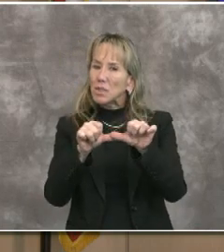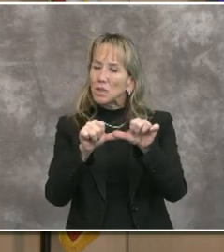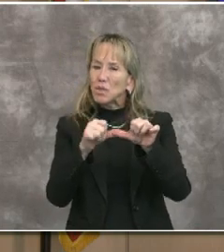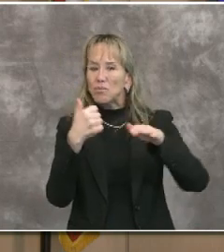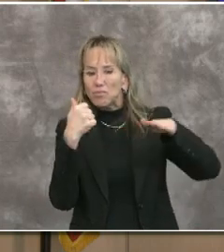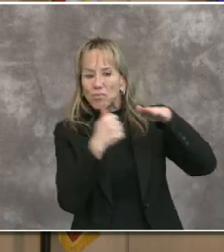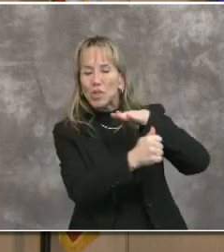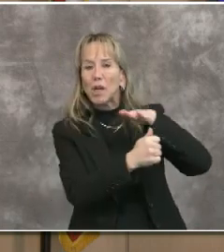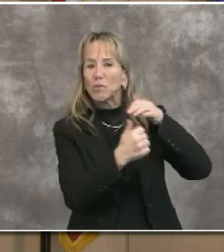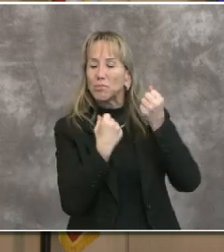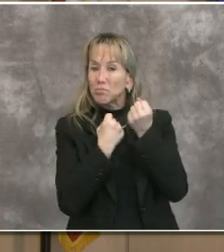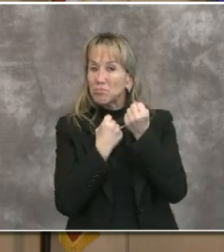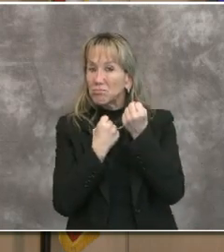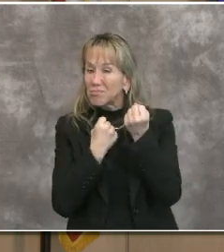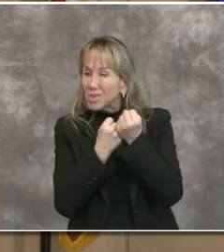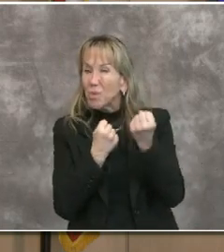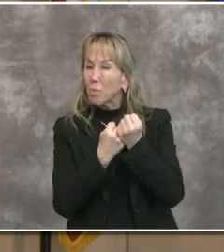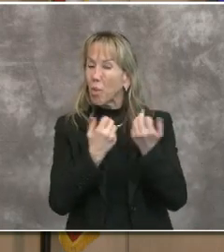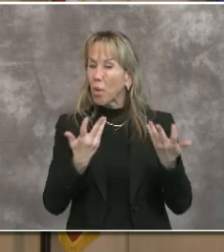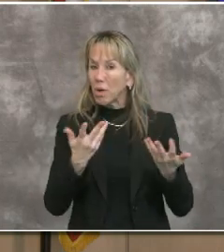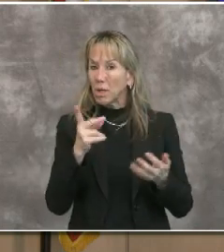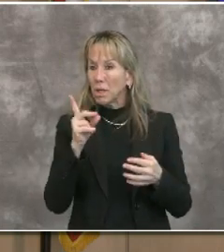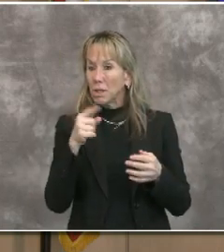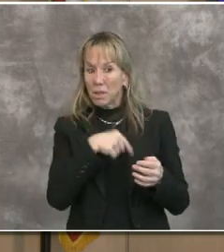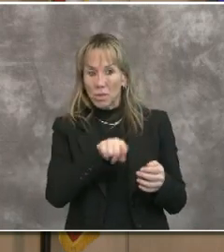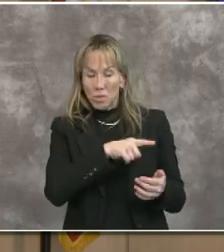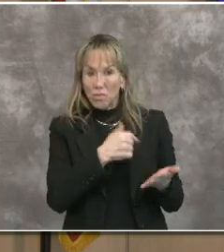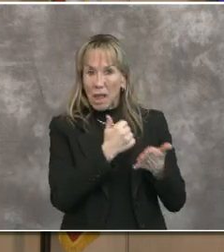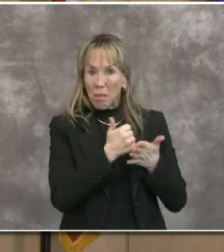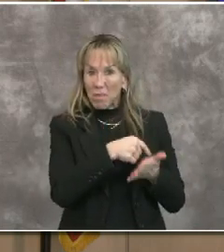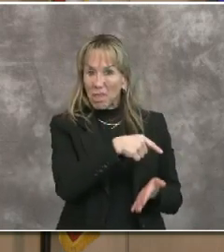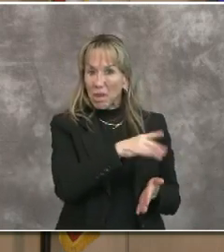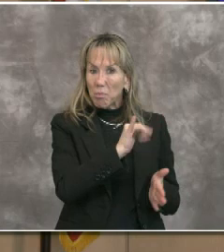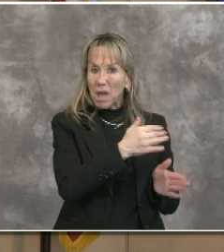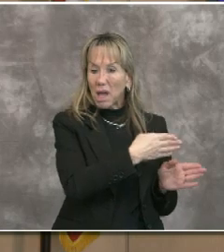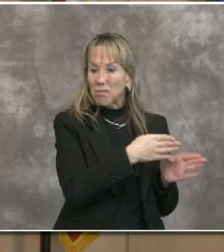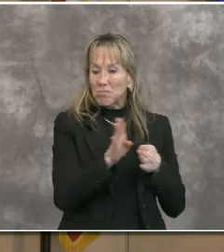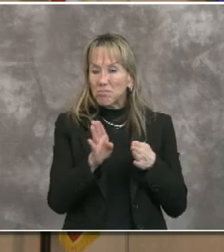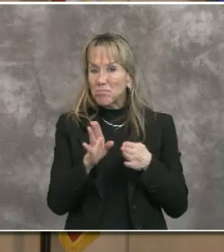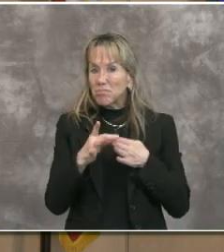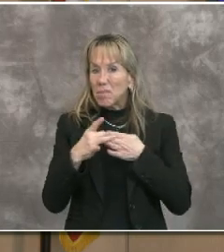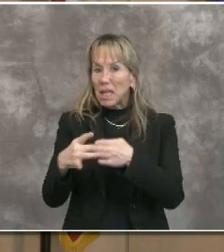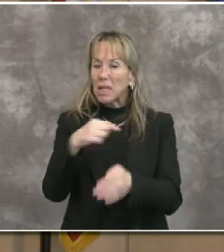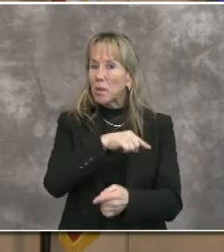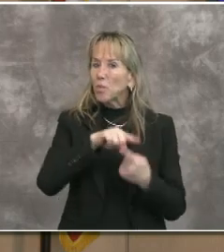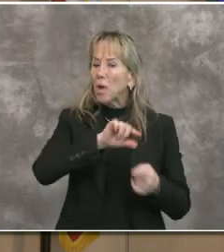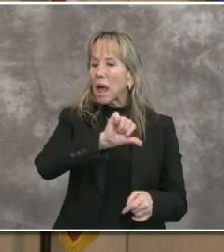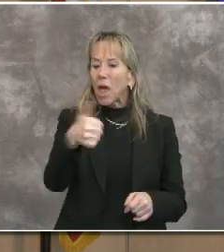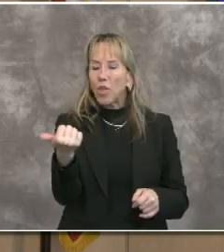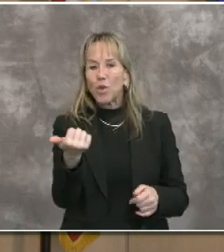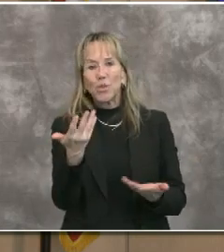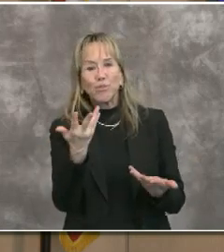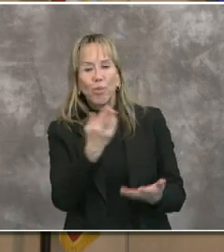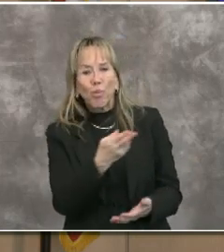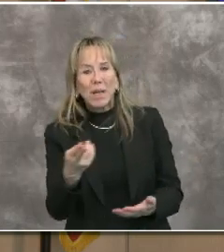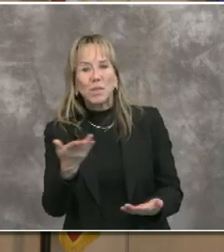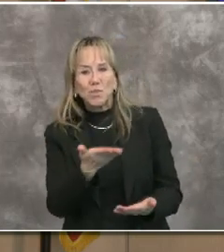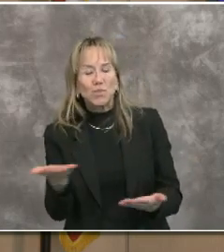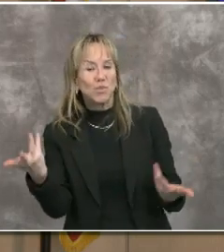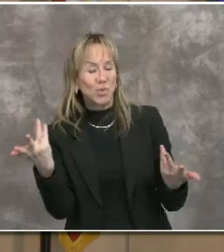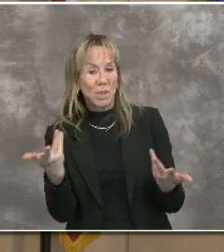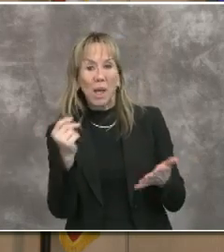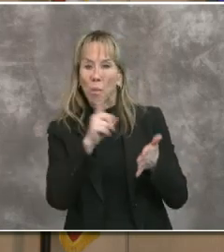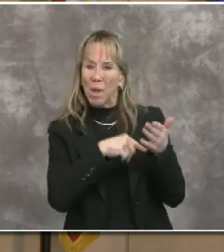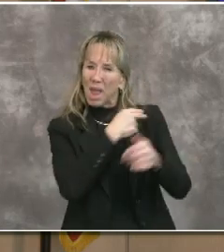these individuals being directed to other resources, and if so, how? What are hospitals being advised to do at this time